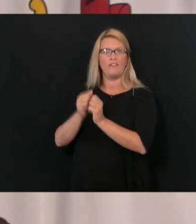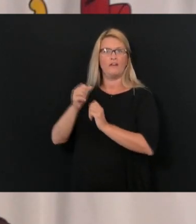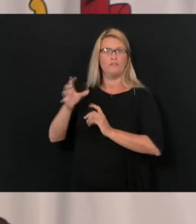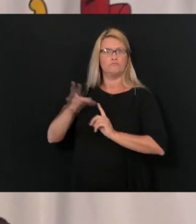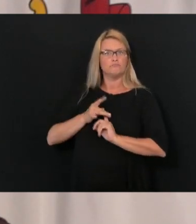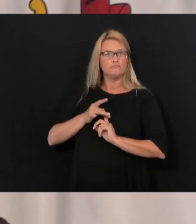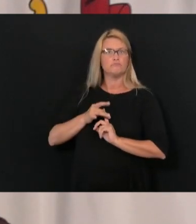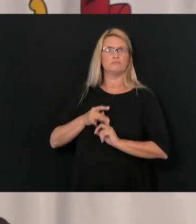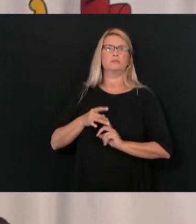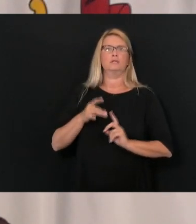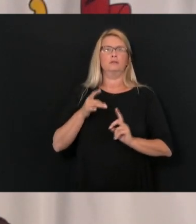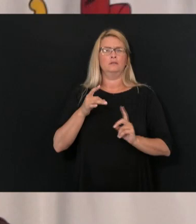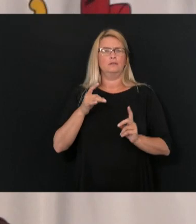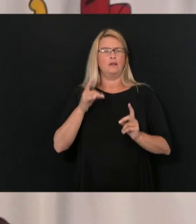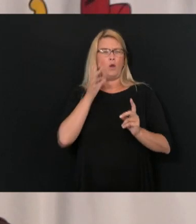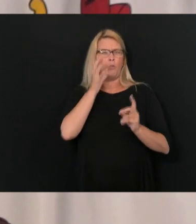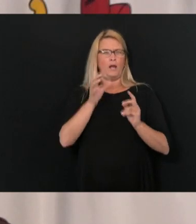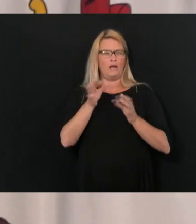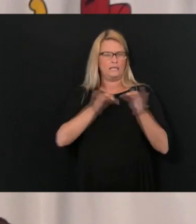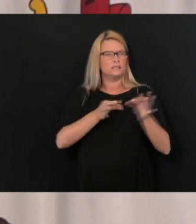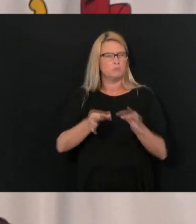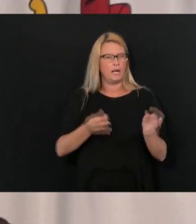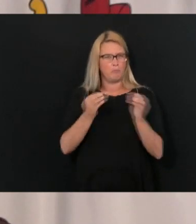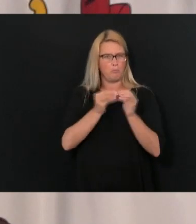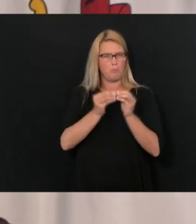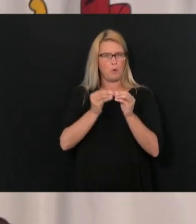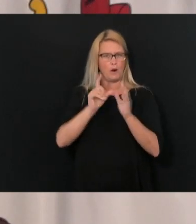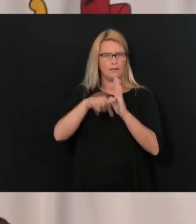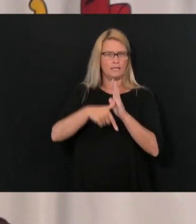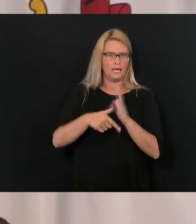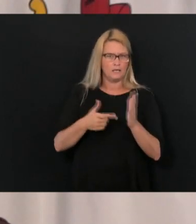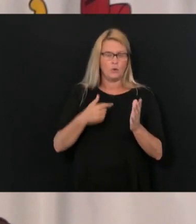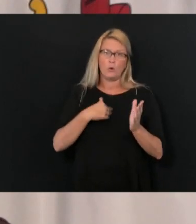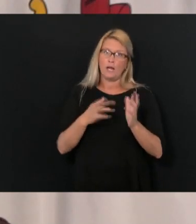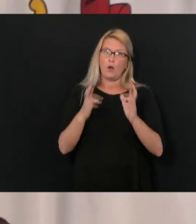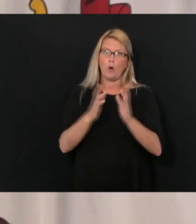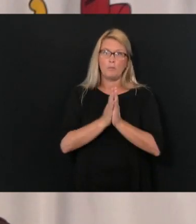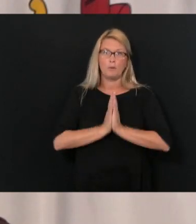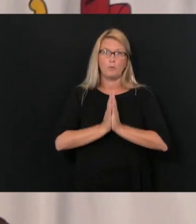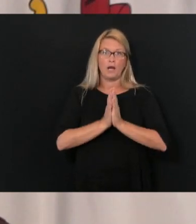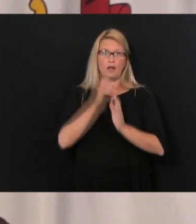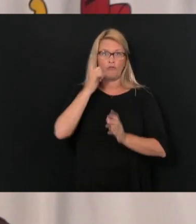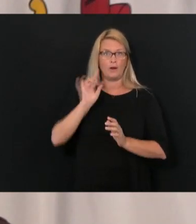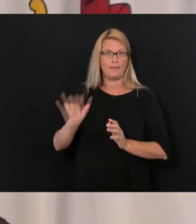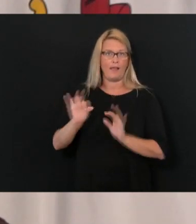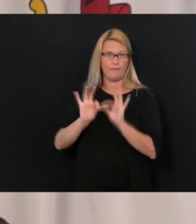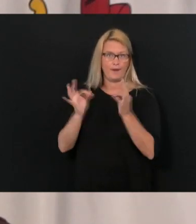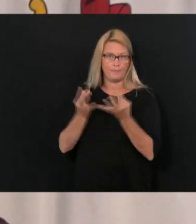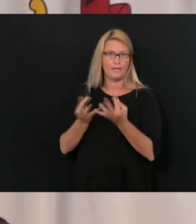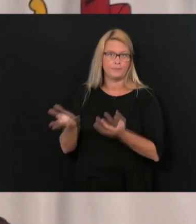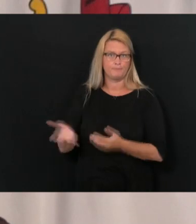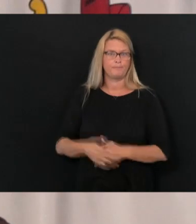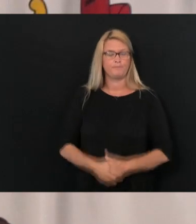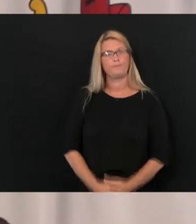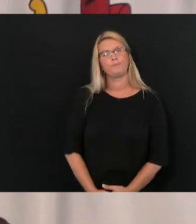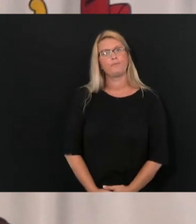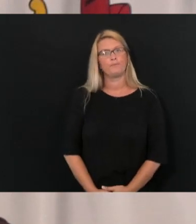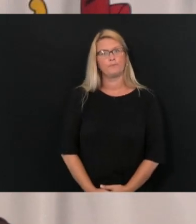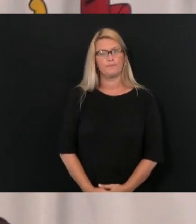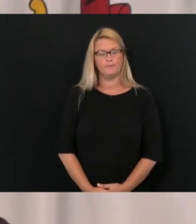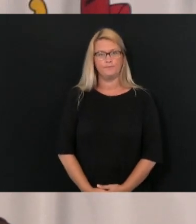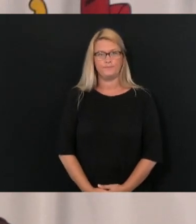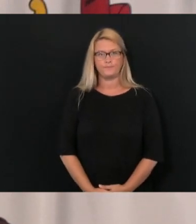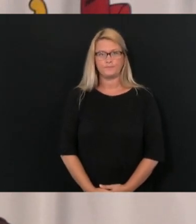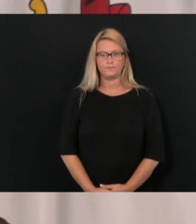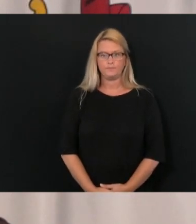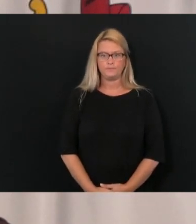we surely hope and pray and ask for your prayers for all those that, that are associated with this